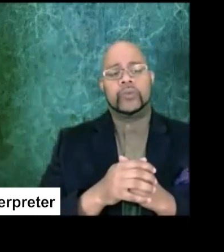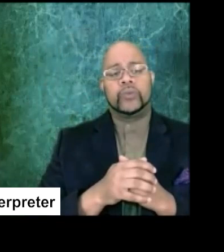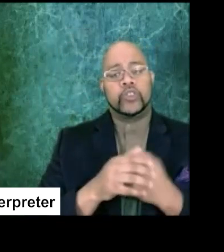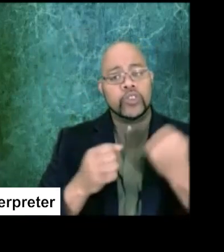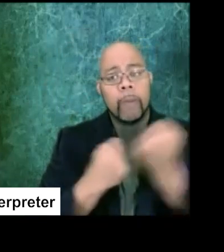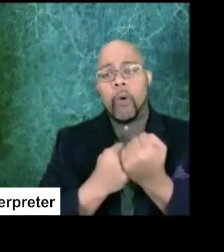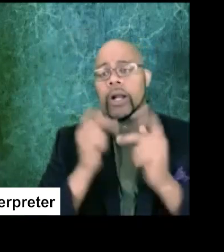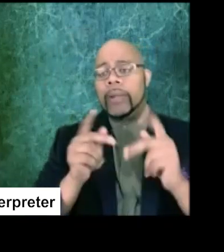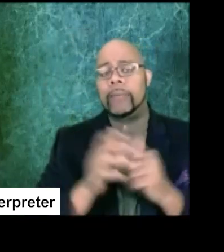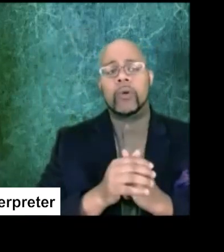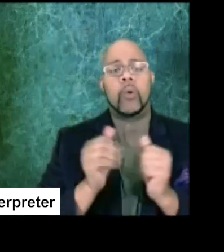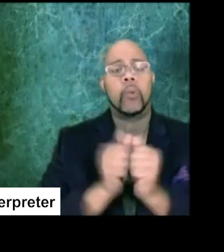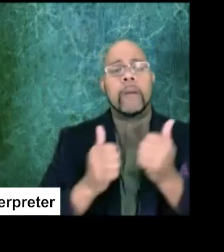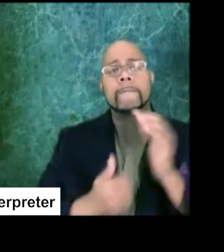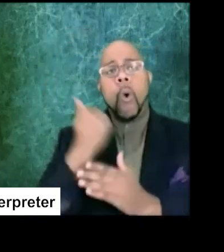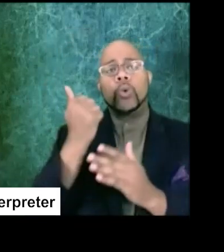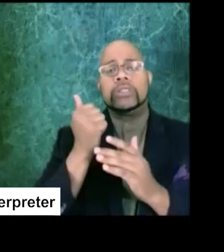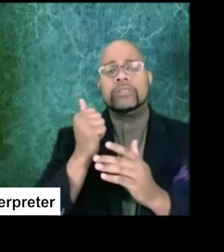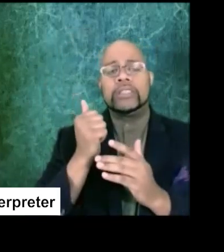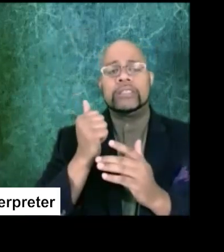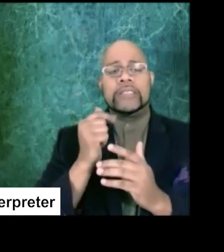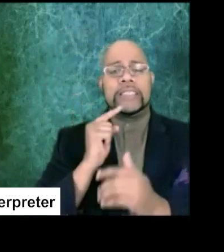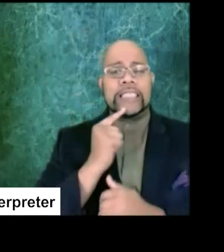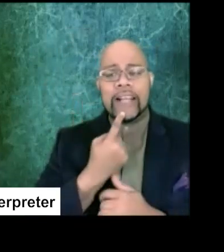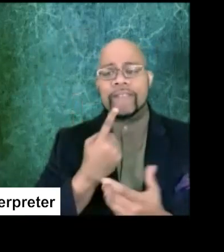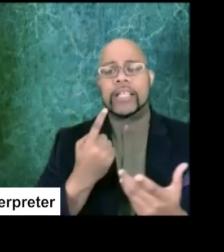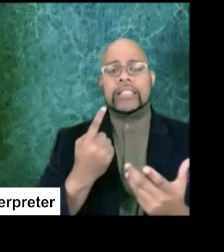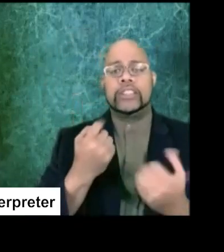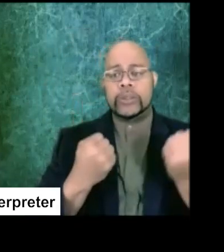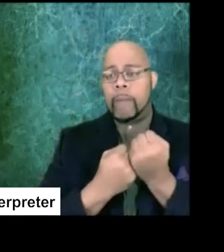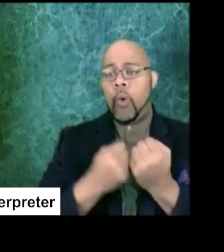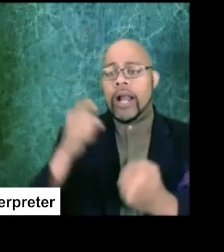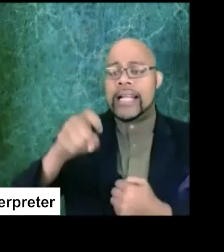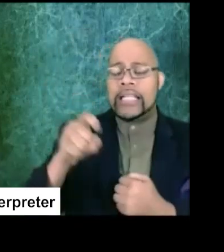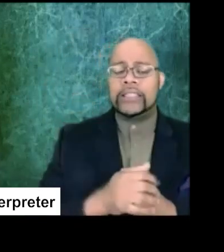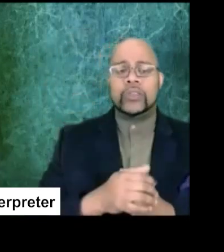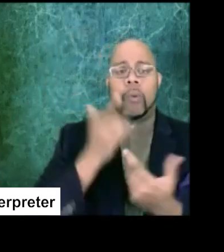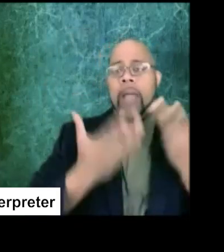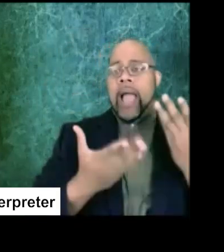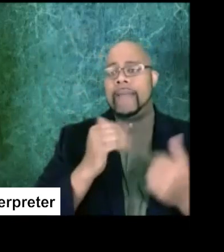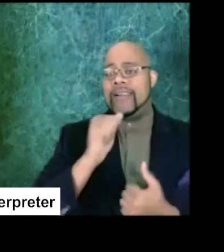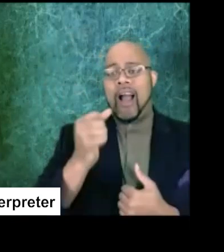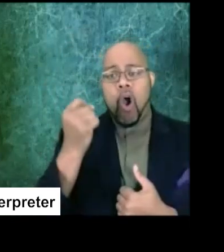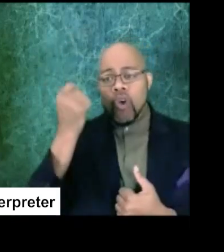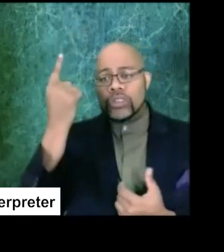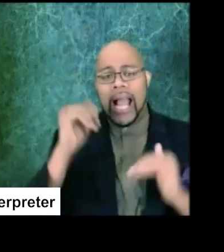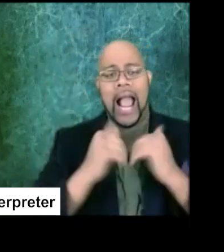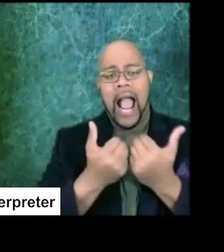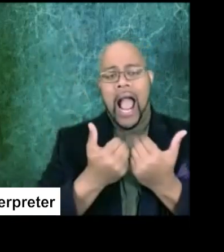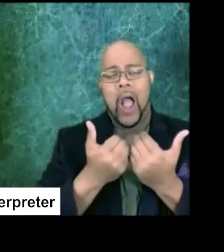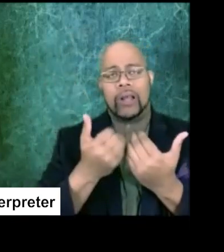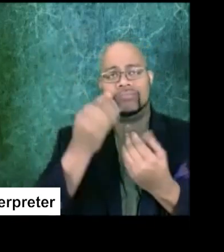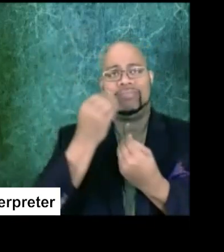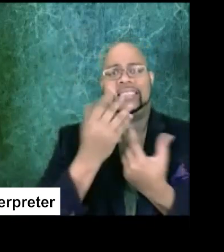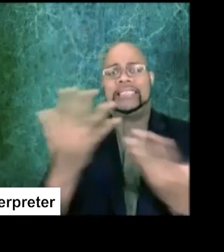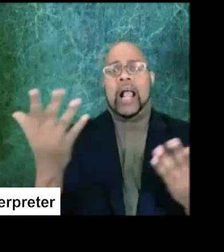supporting folks with the most significant support needs, who may not even understand how to tell